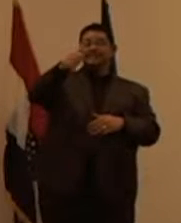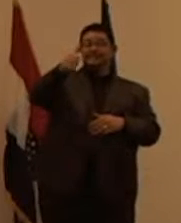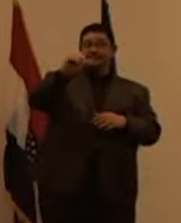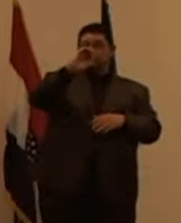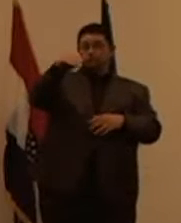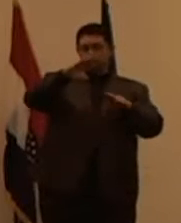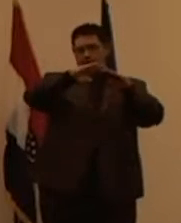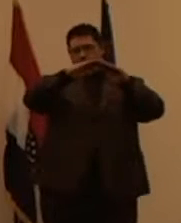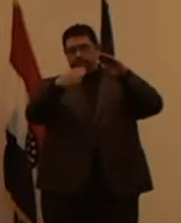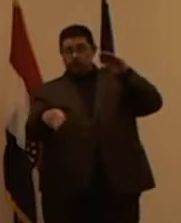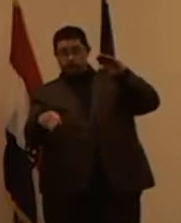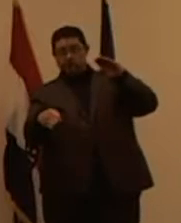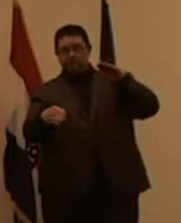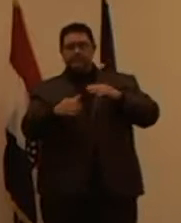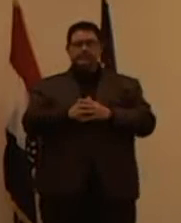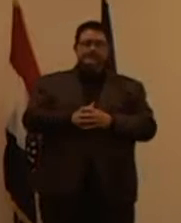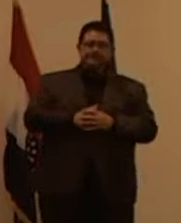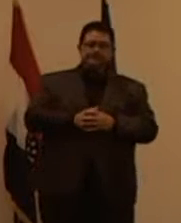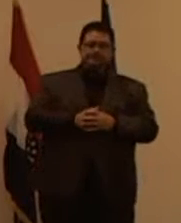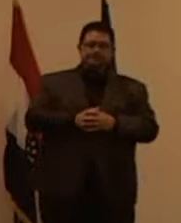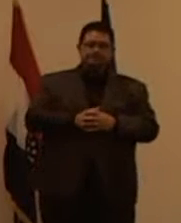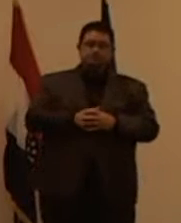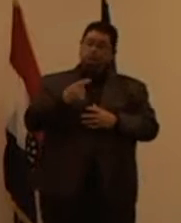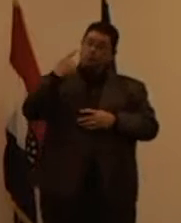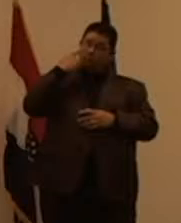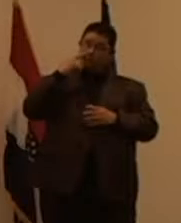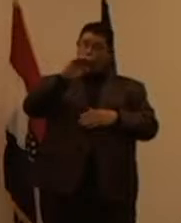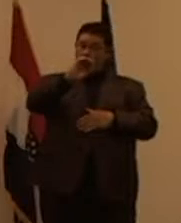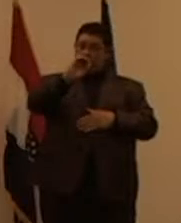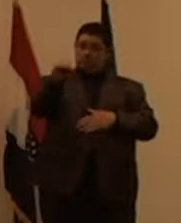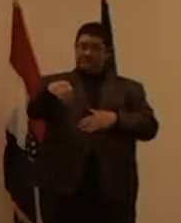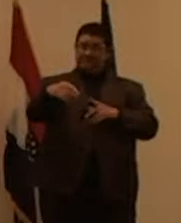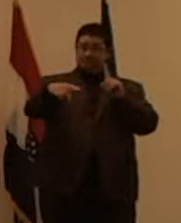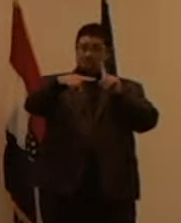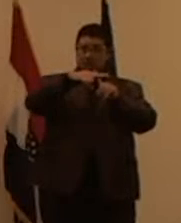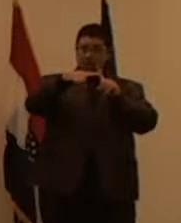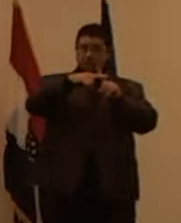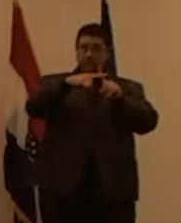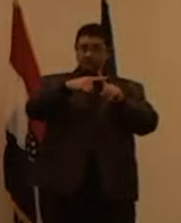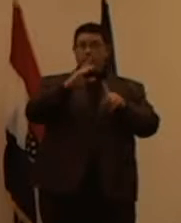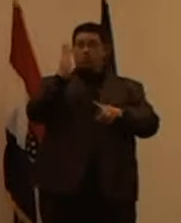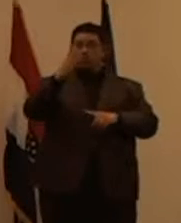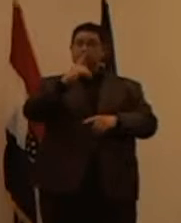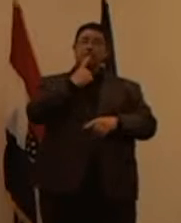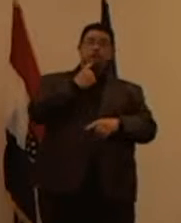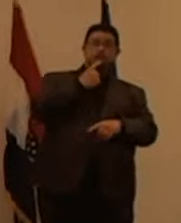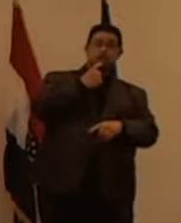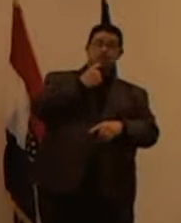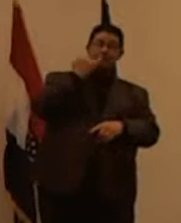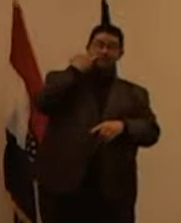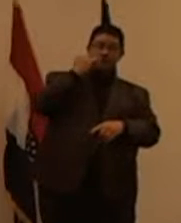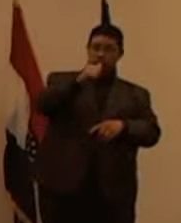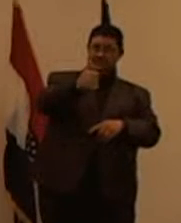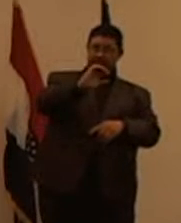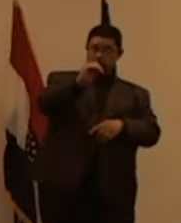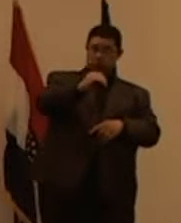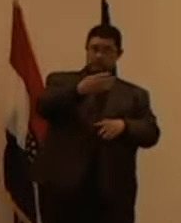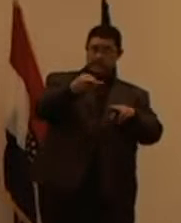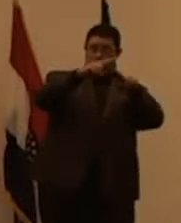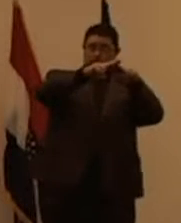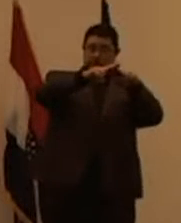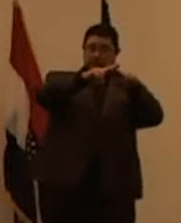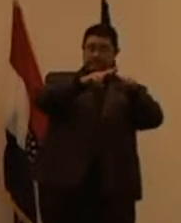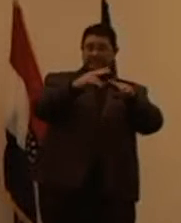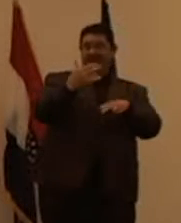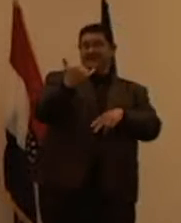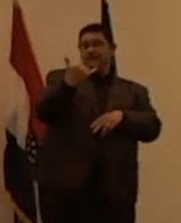decrease. For the percent of positive cases, there will be a red dot if there is a 10% increase, a